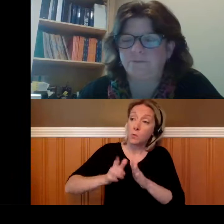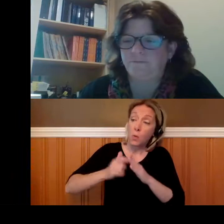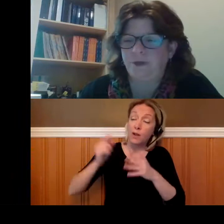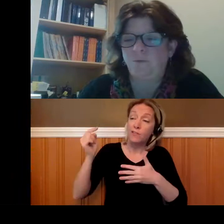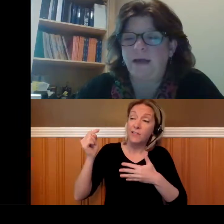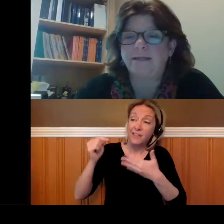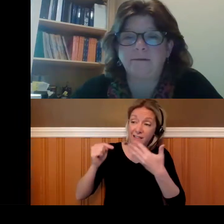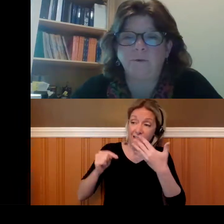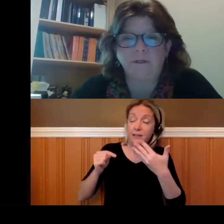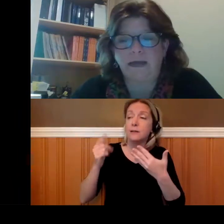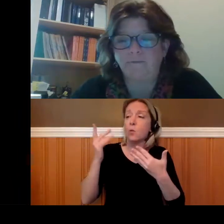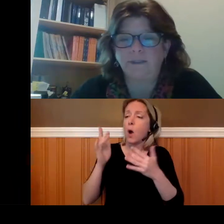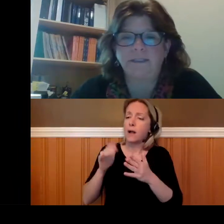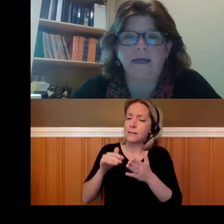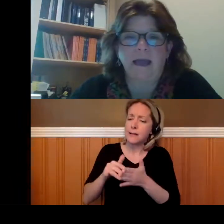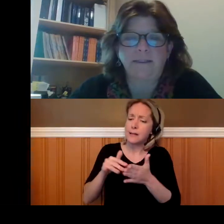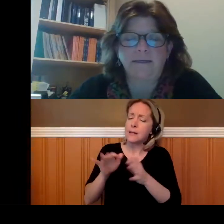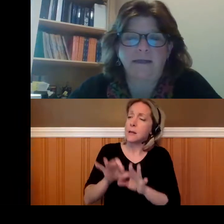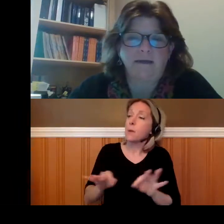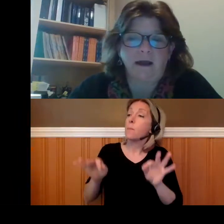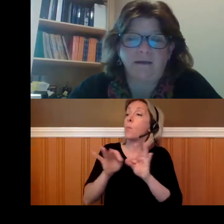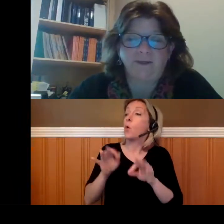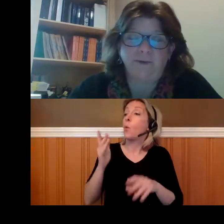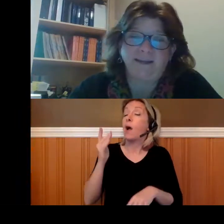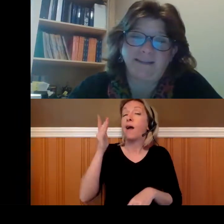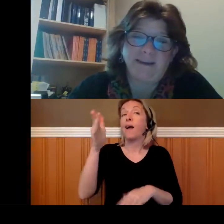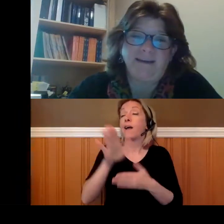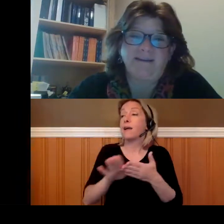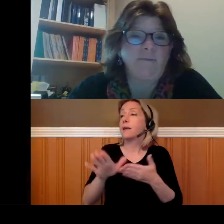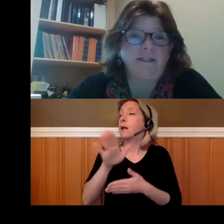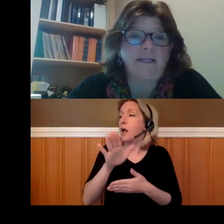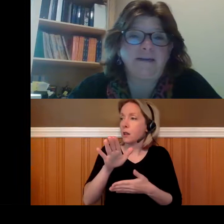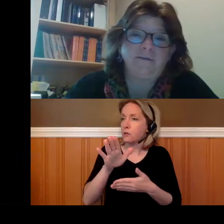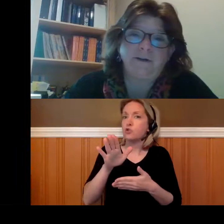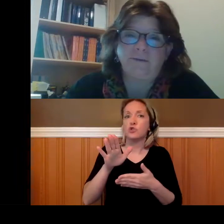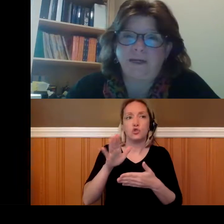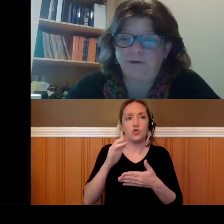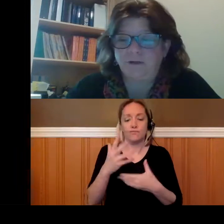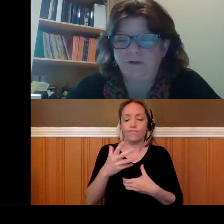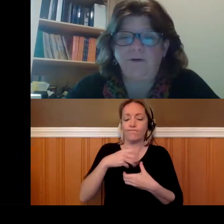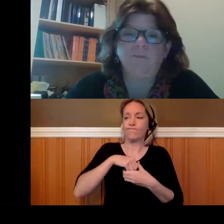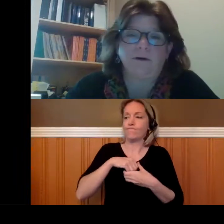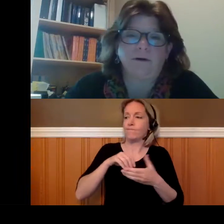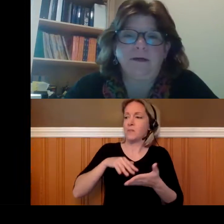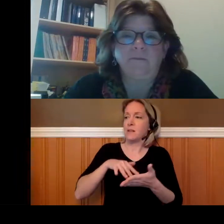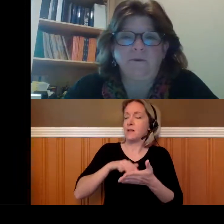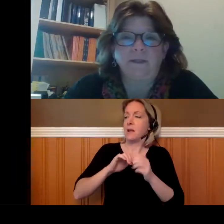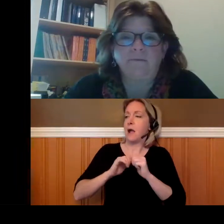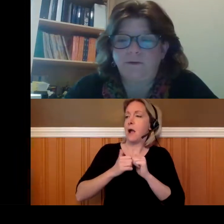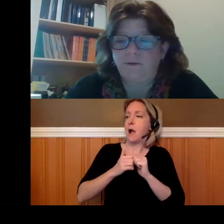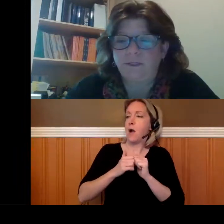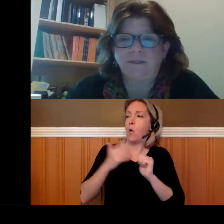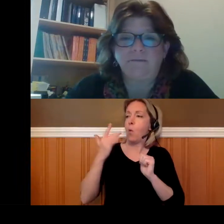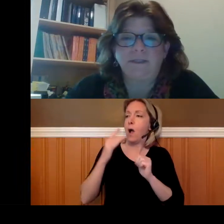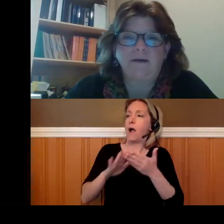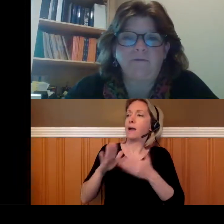important to have good study habits in college? Because nobody's standing over you to make sure you do your homework. We want them to do those things themselves.